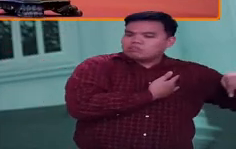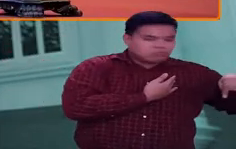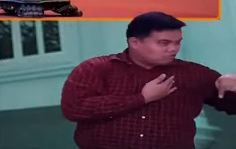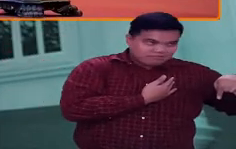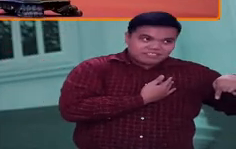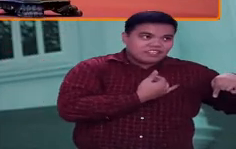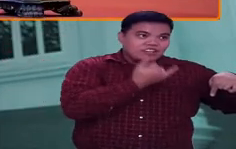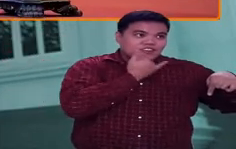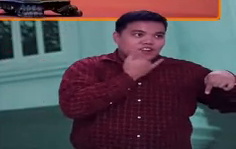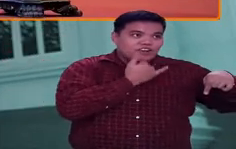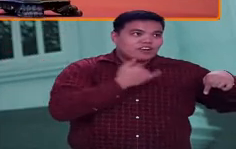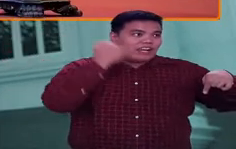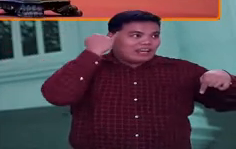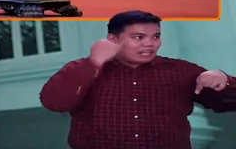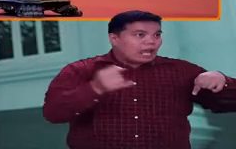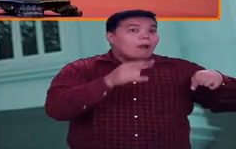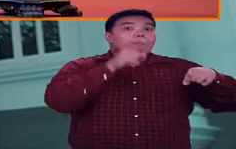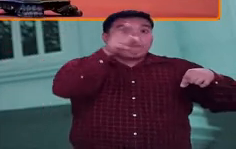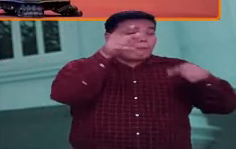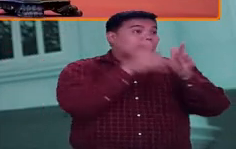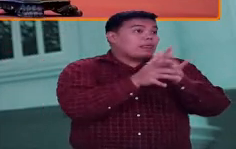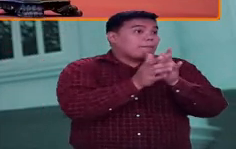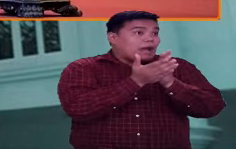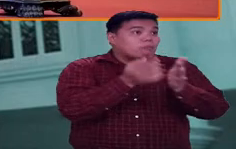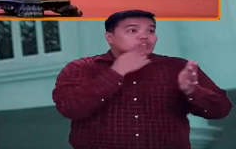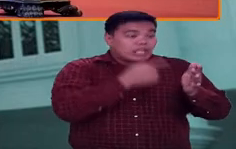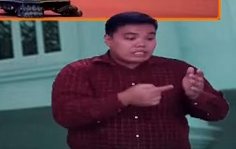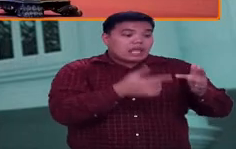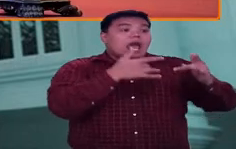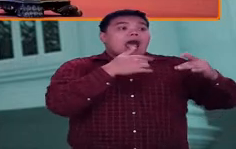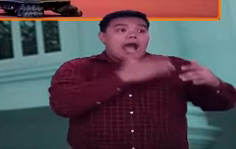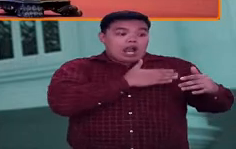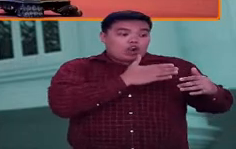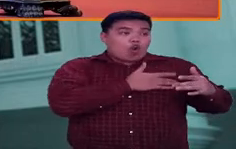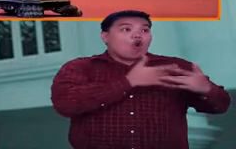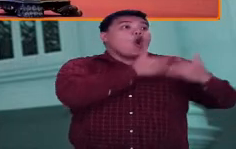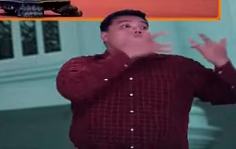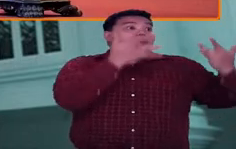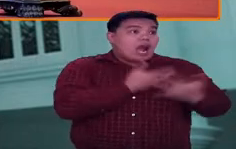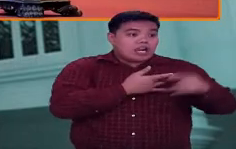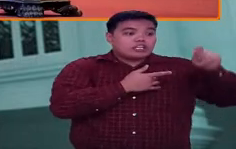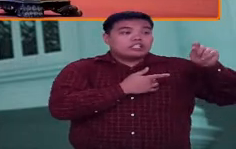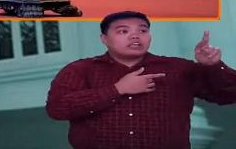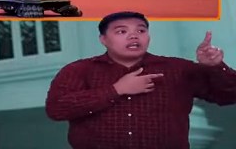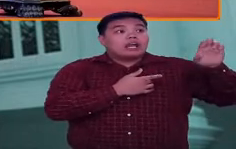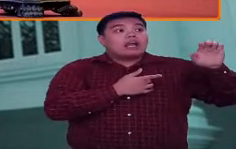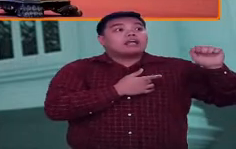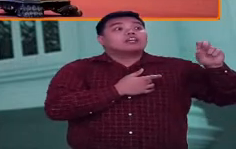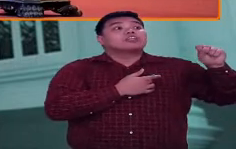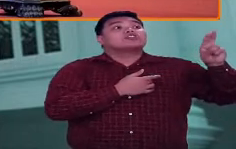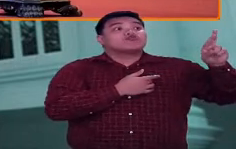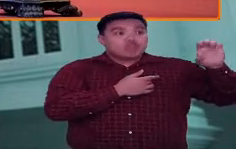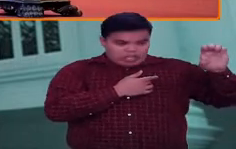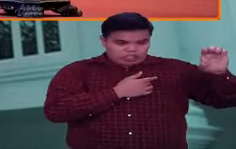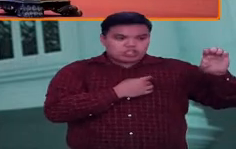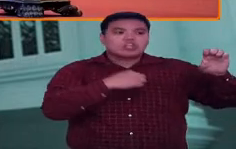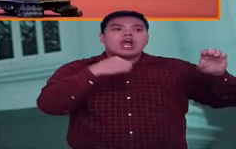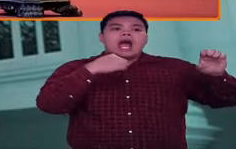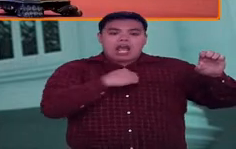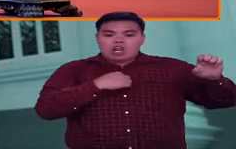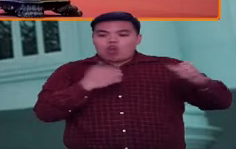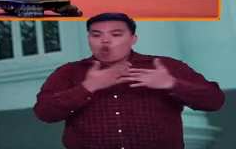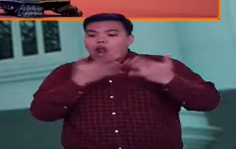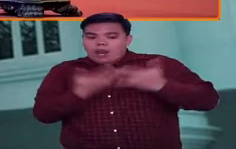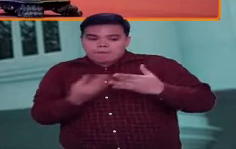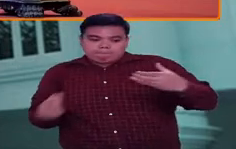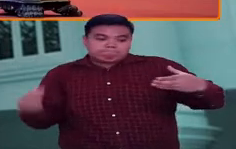exactly what to do to have a heart for missions. Put your money in missions and your heart will follow. Amen. You want a heart for